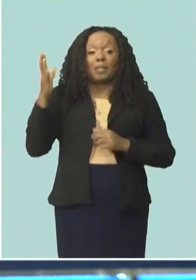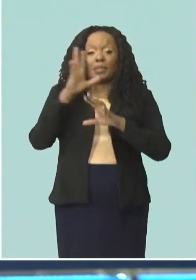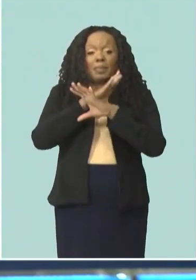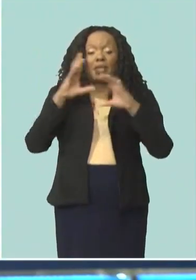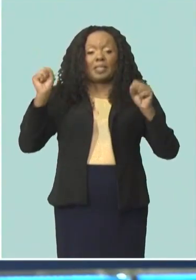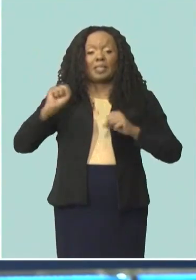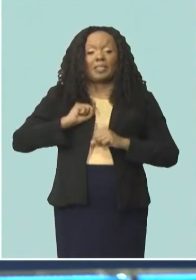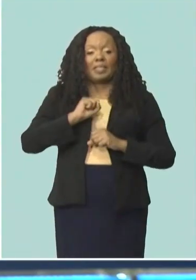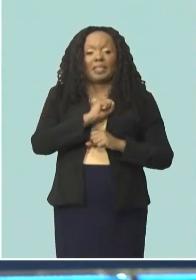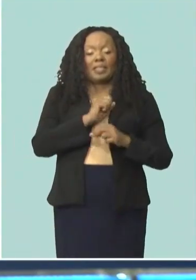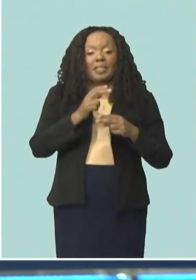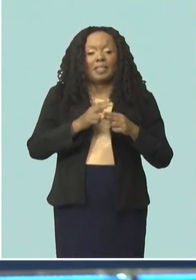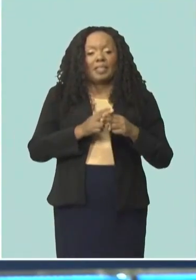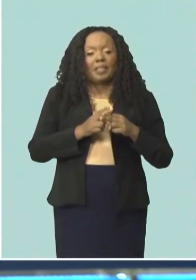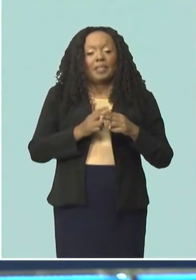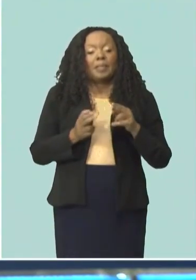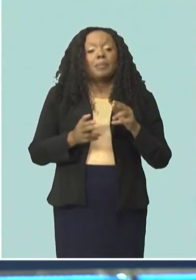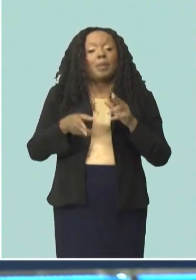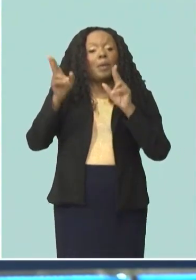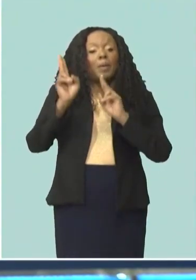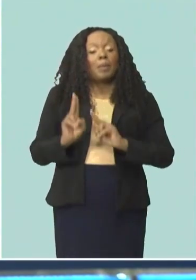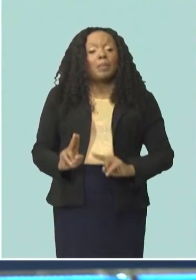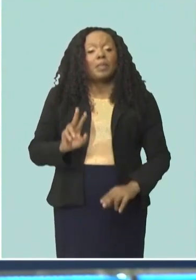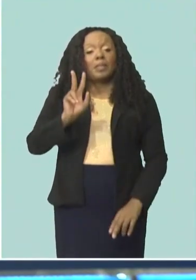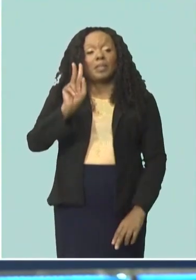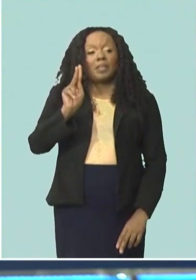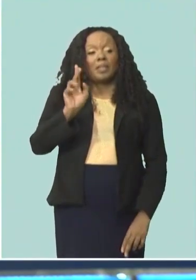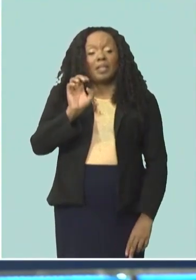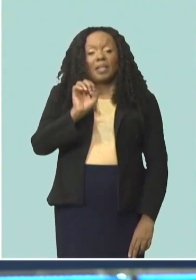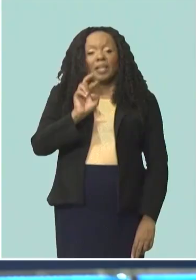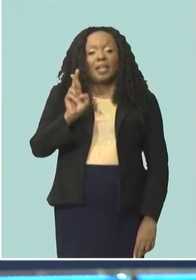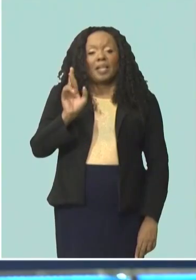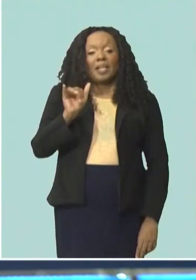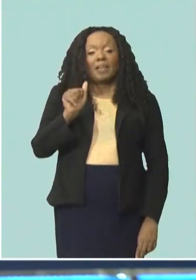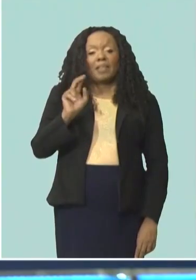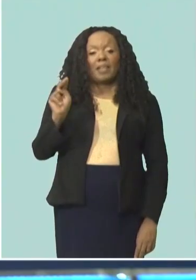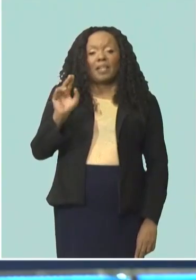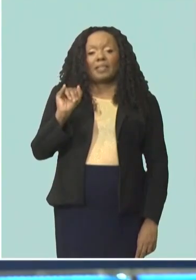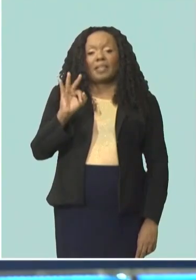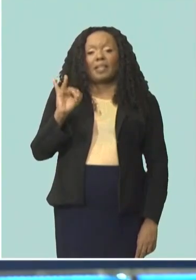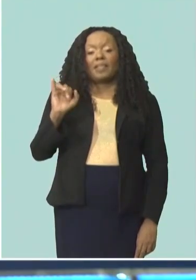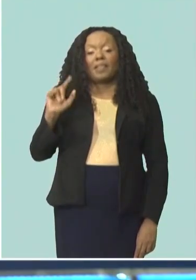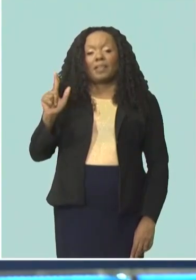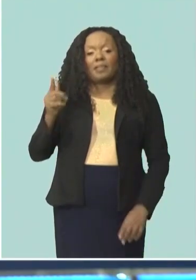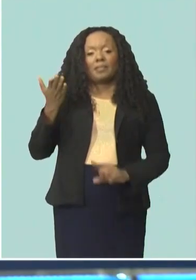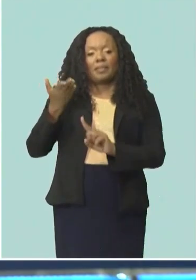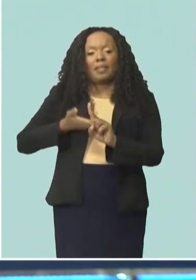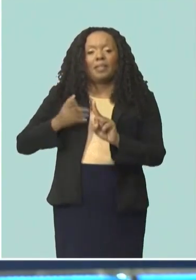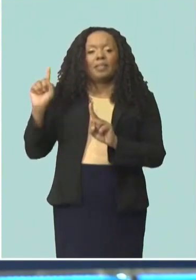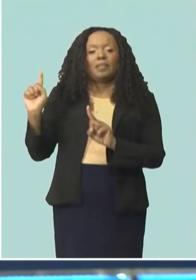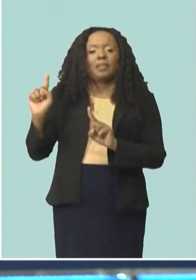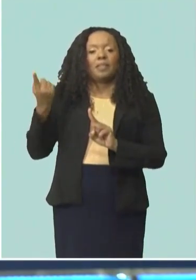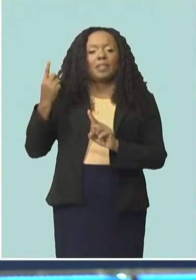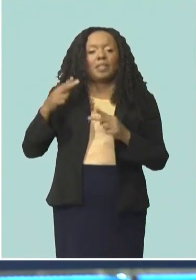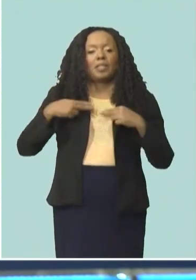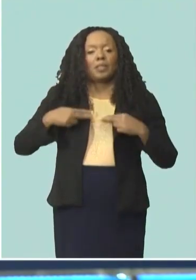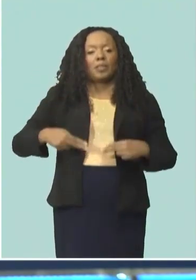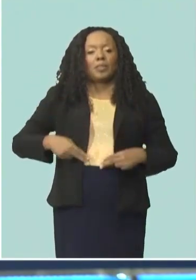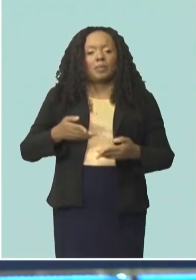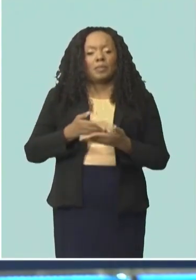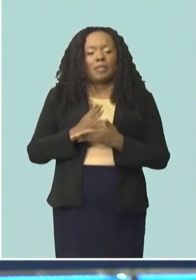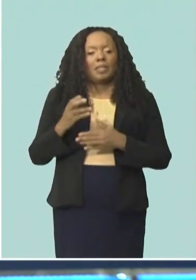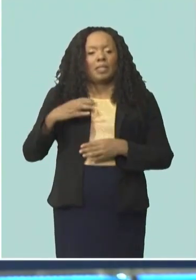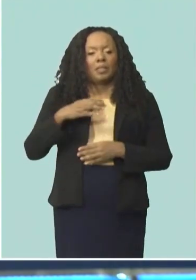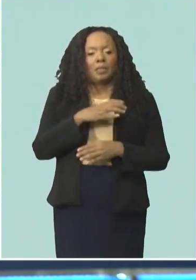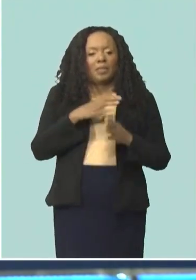Former President of the Senate, the Most Honorable Carrie Ann Eiffel, has been appointed Barbados' first ever Human Rights Commissioner.